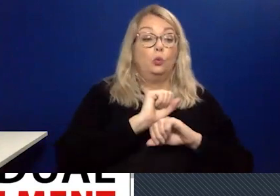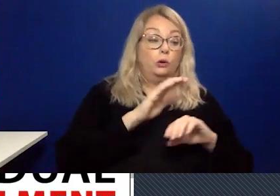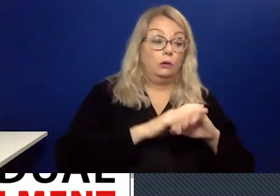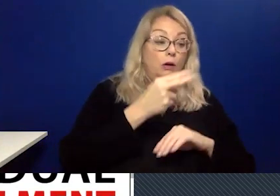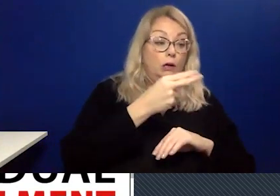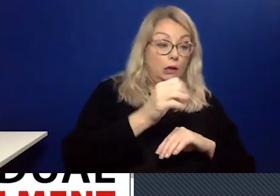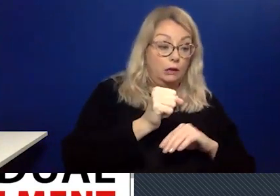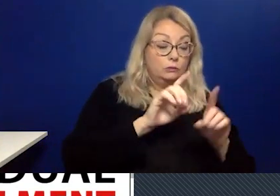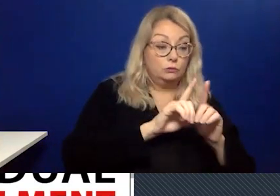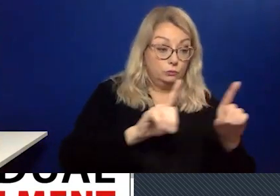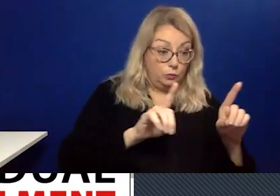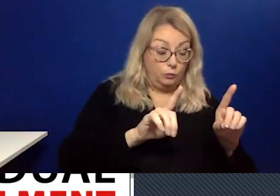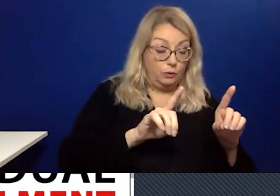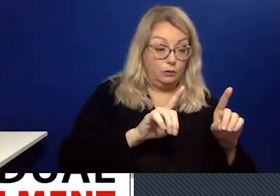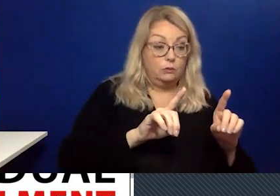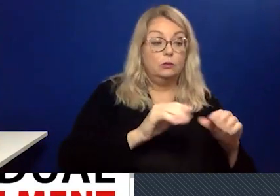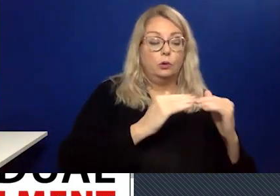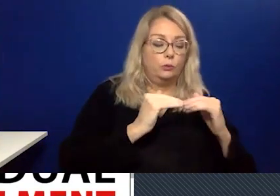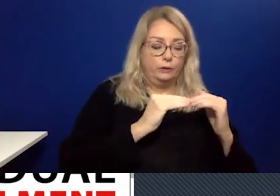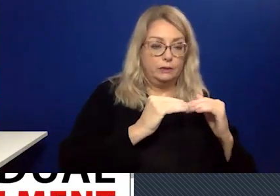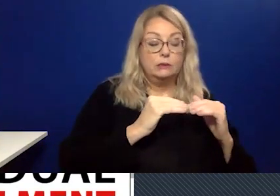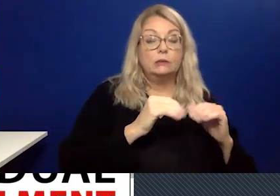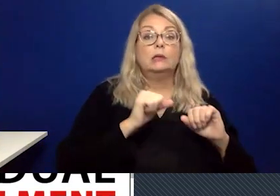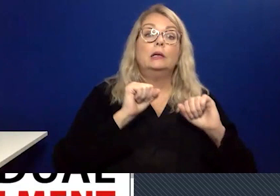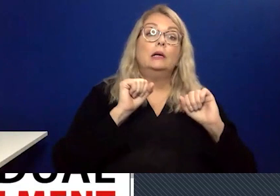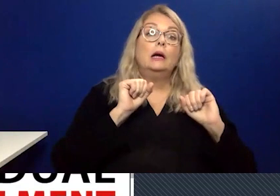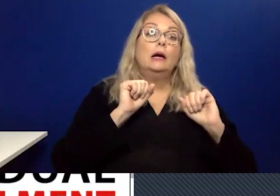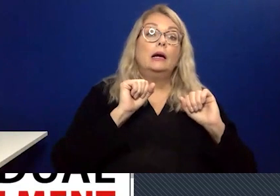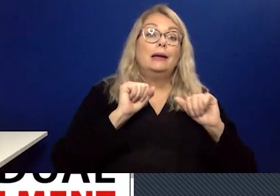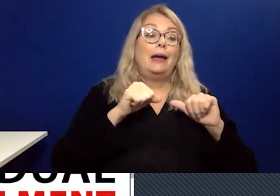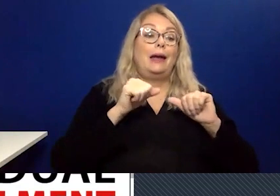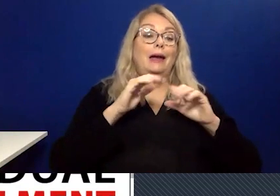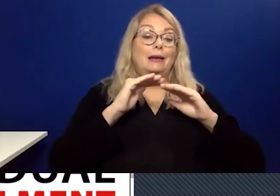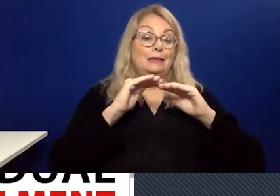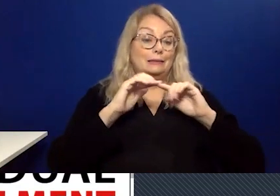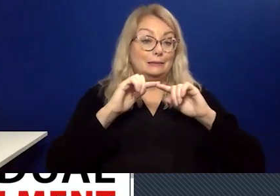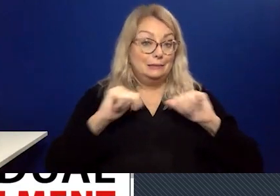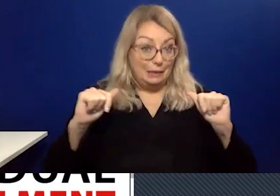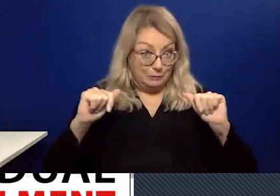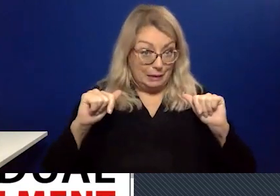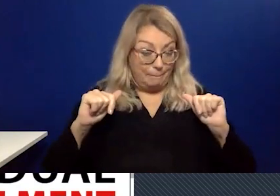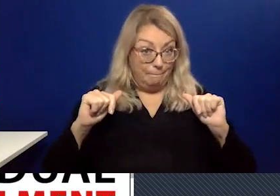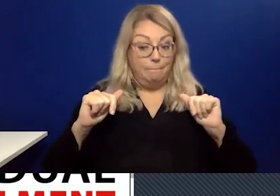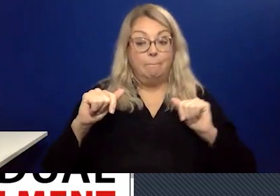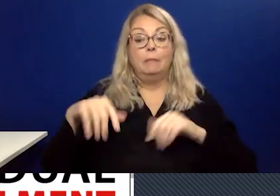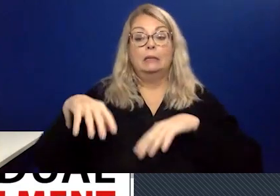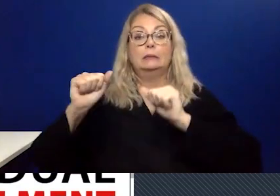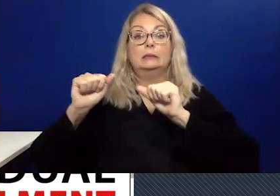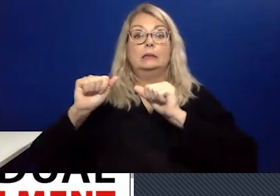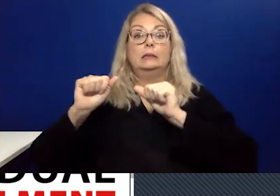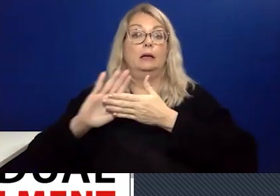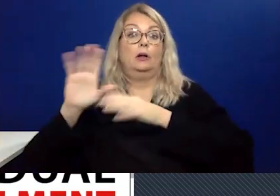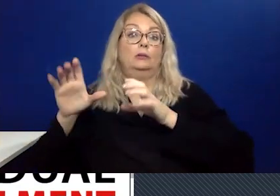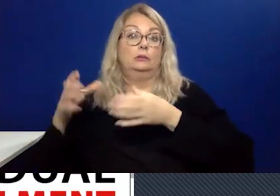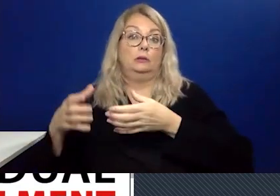get ahead towards their college certificate or degree. So this is a big deal